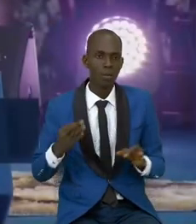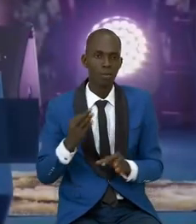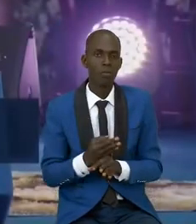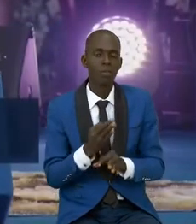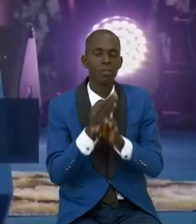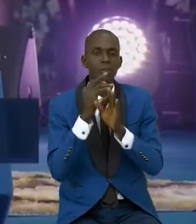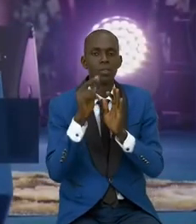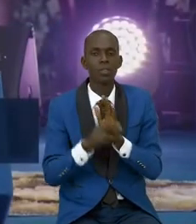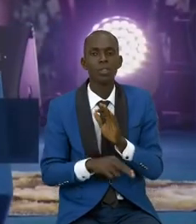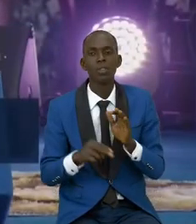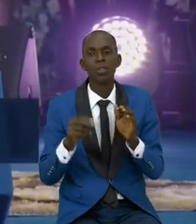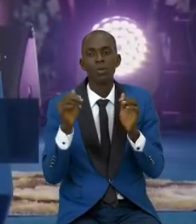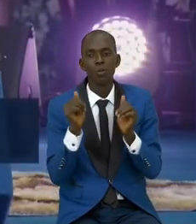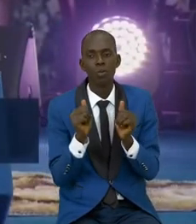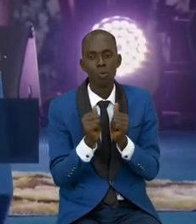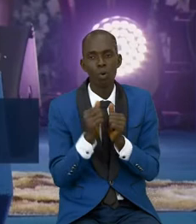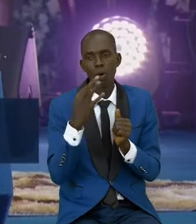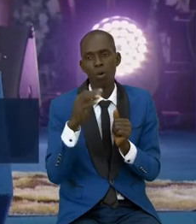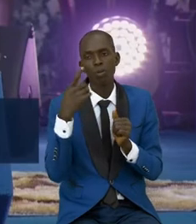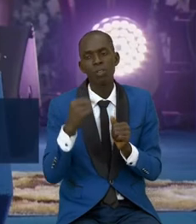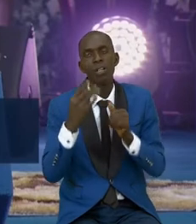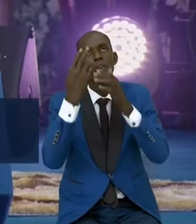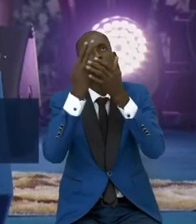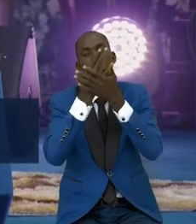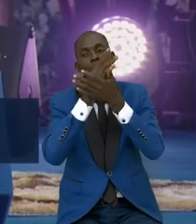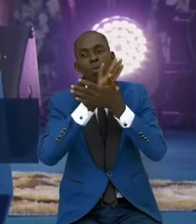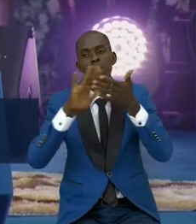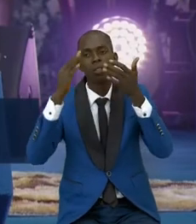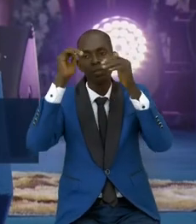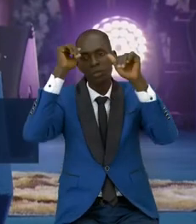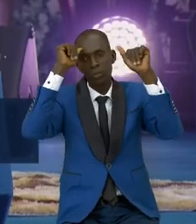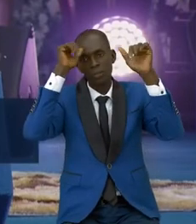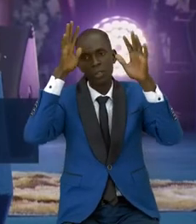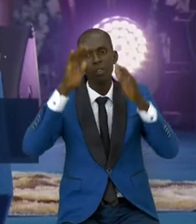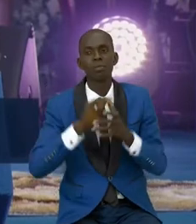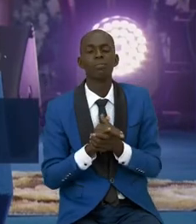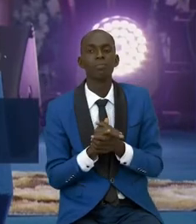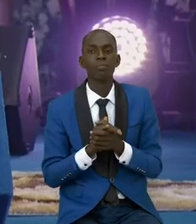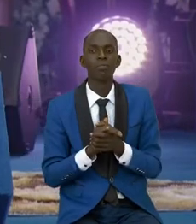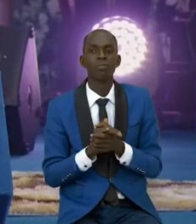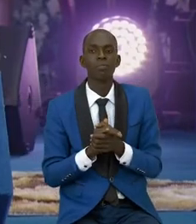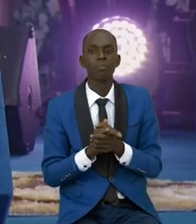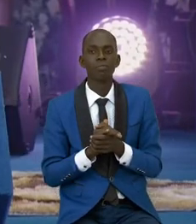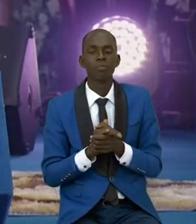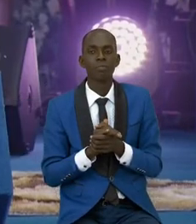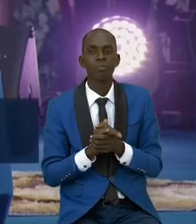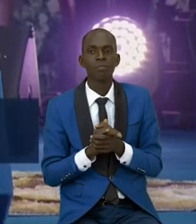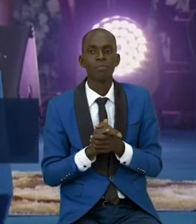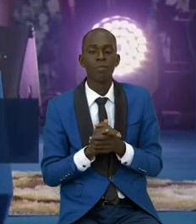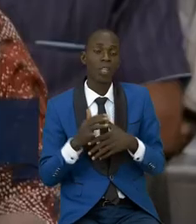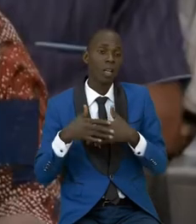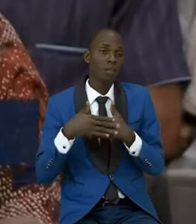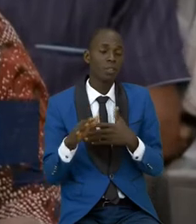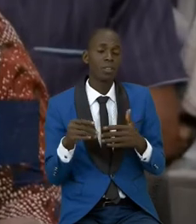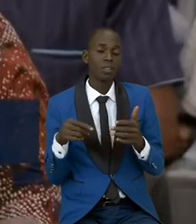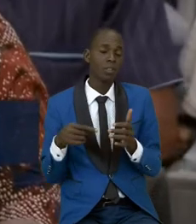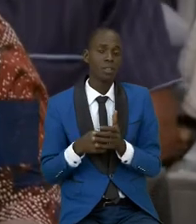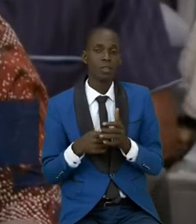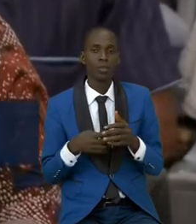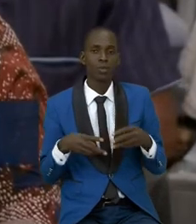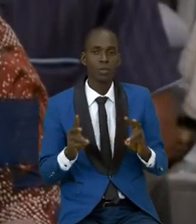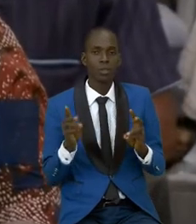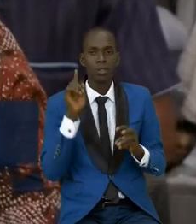of the Heavenly Father. Look at Matthew chapter 6, verse 9. After this manner,